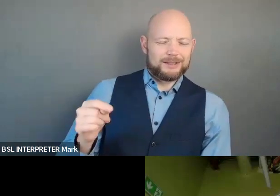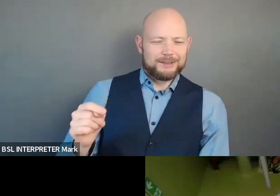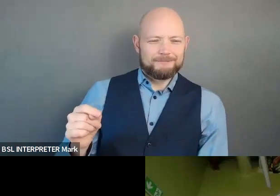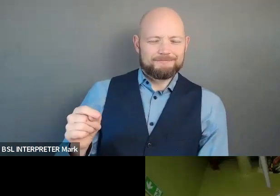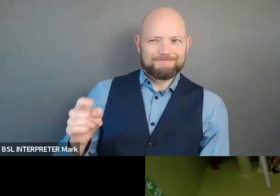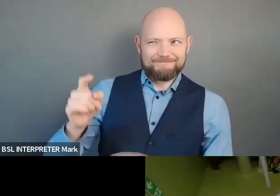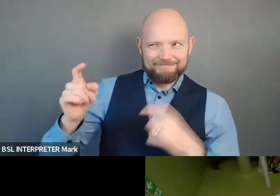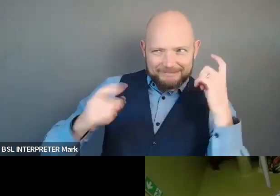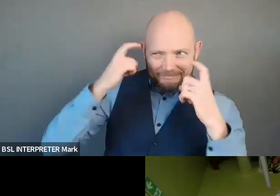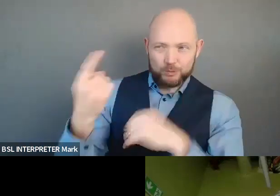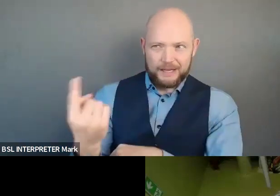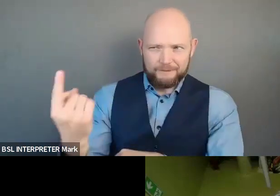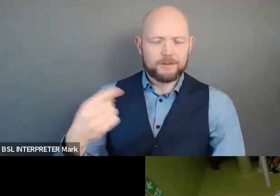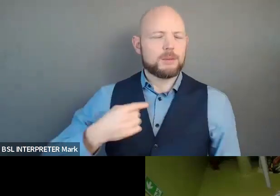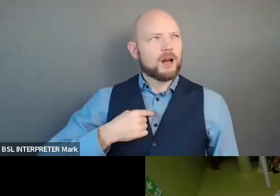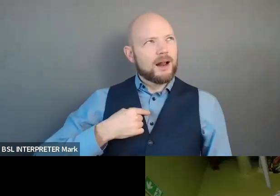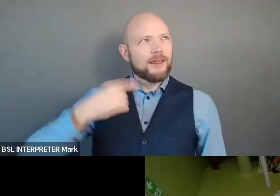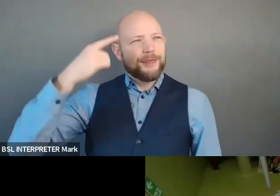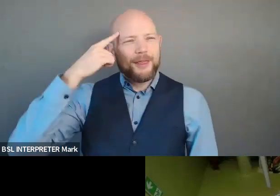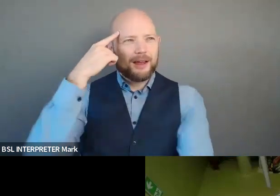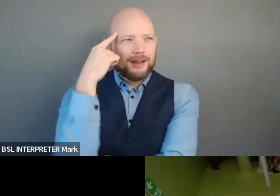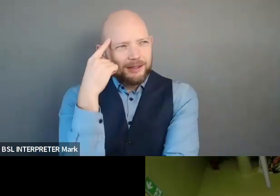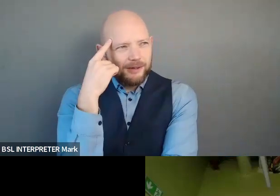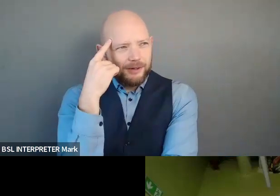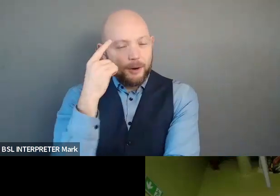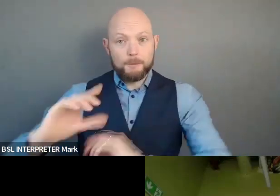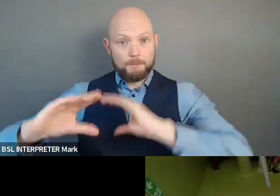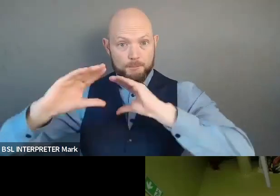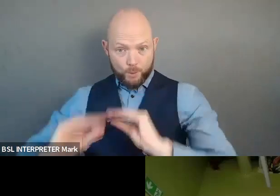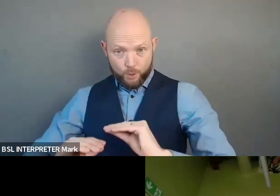honest, I think that the pause on